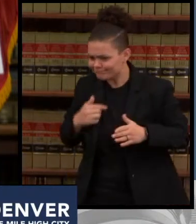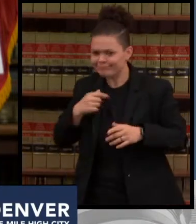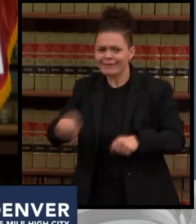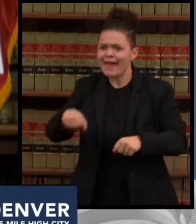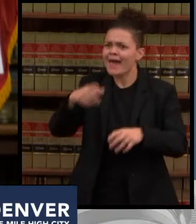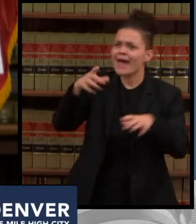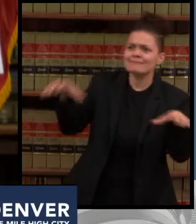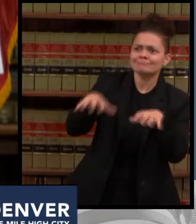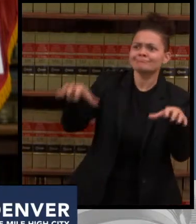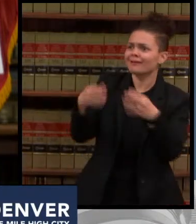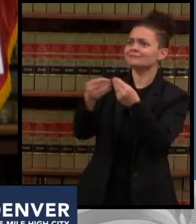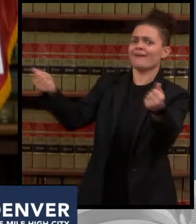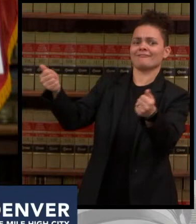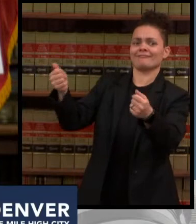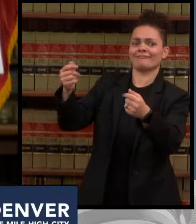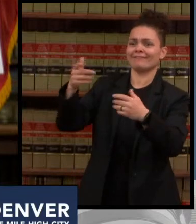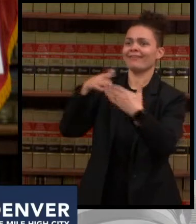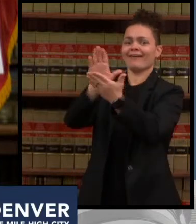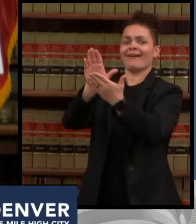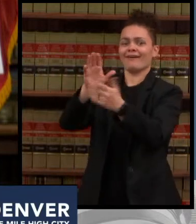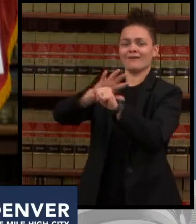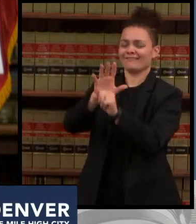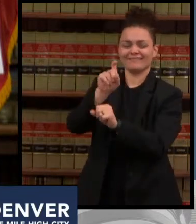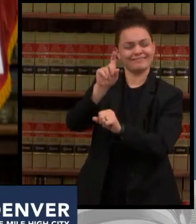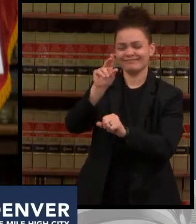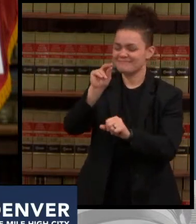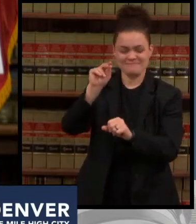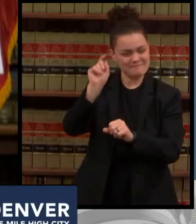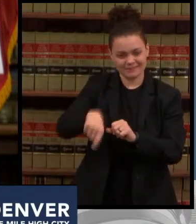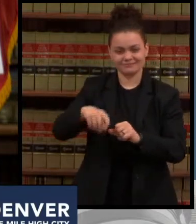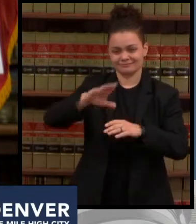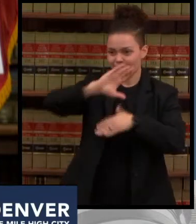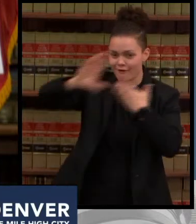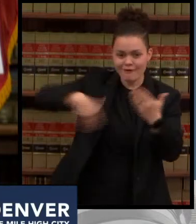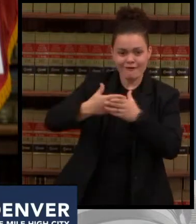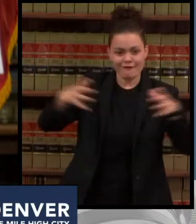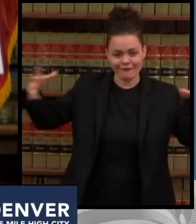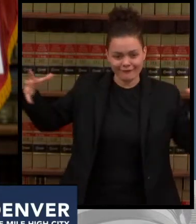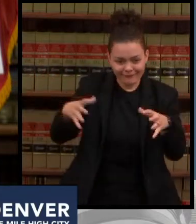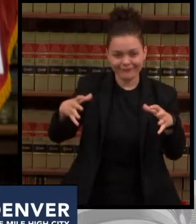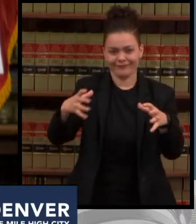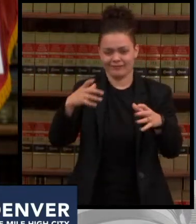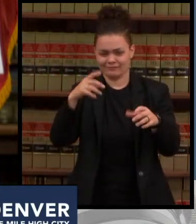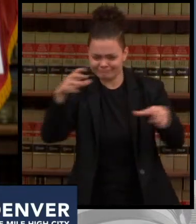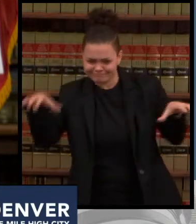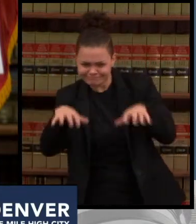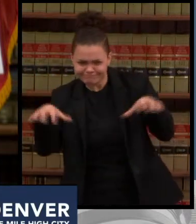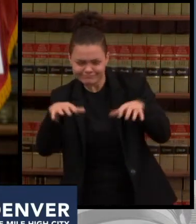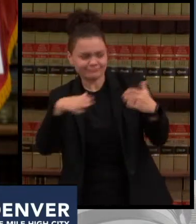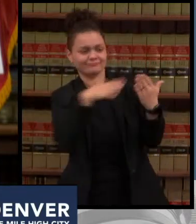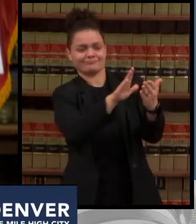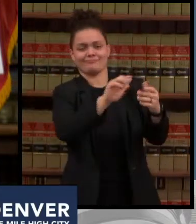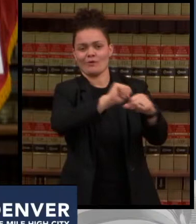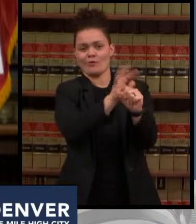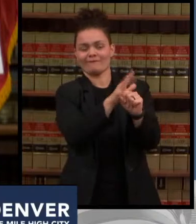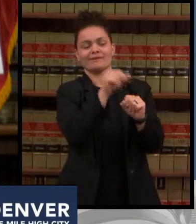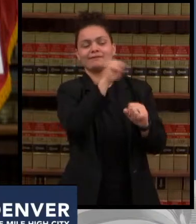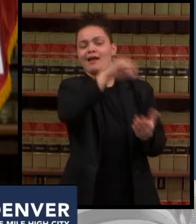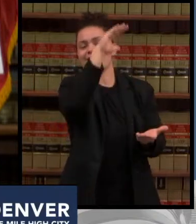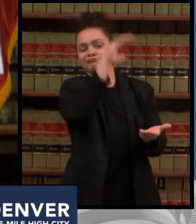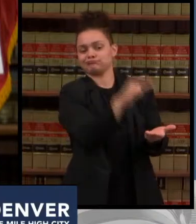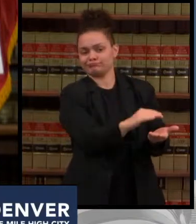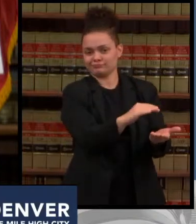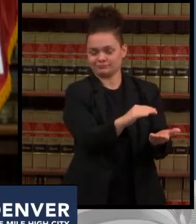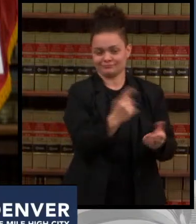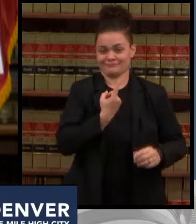a region to close any gaps in our response to this virus. And in that spirit that we're here today.